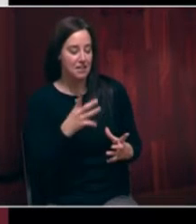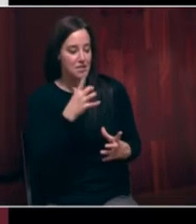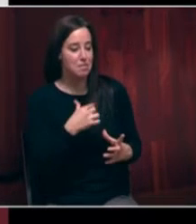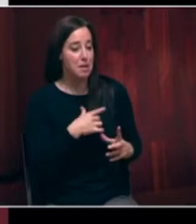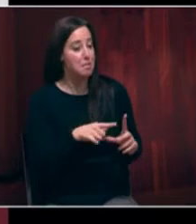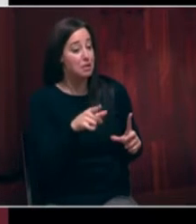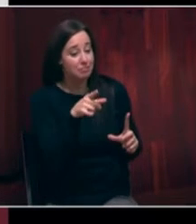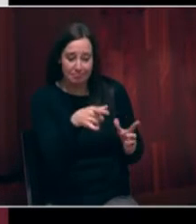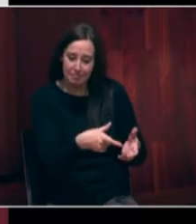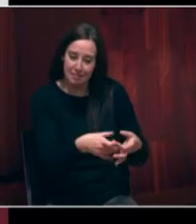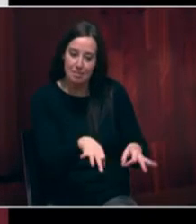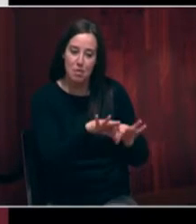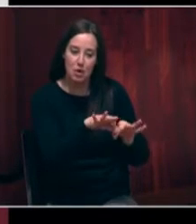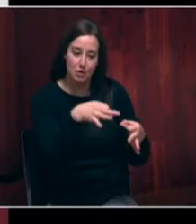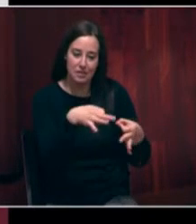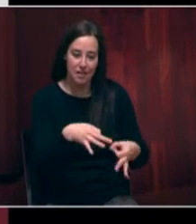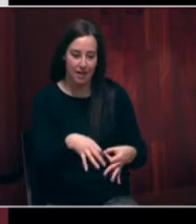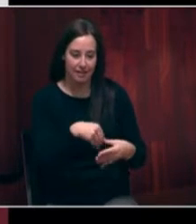it within your agencies.